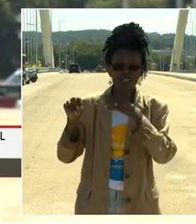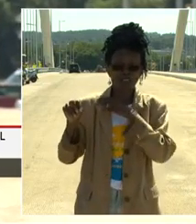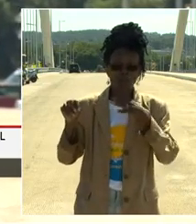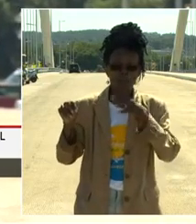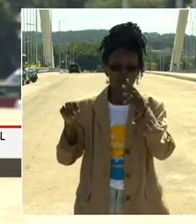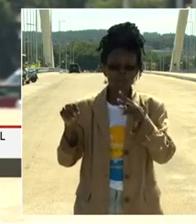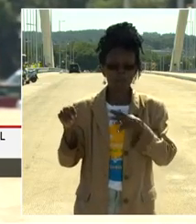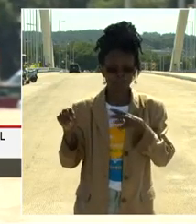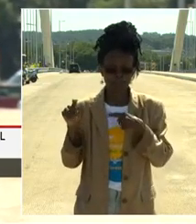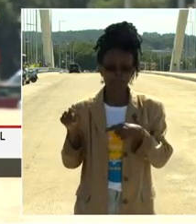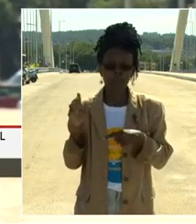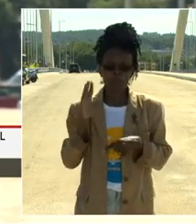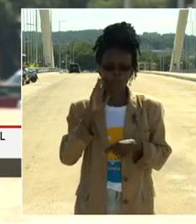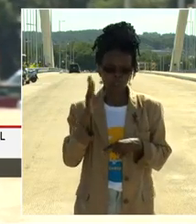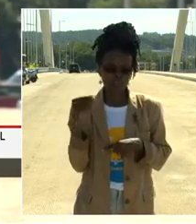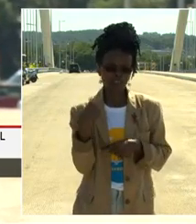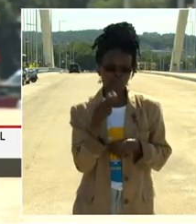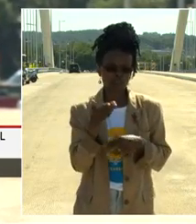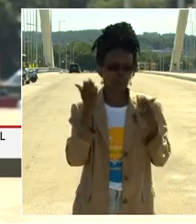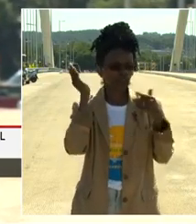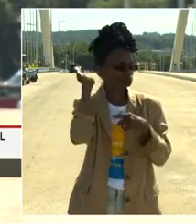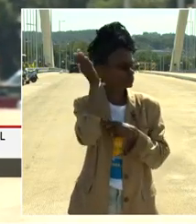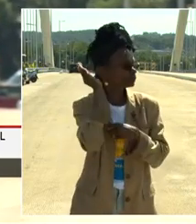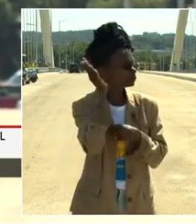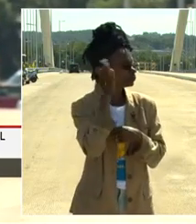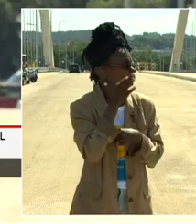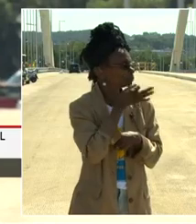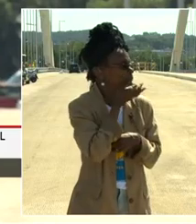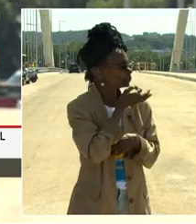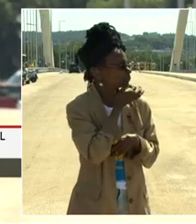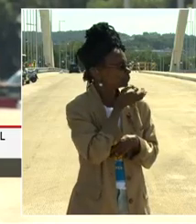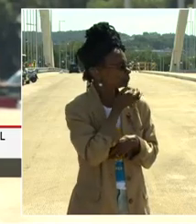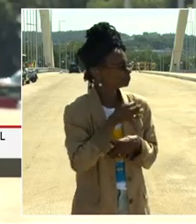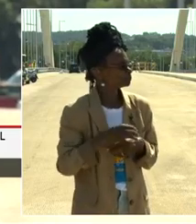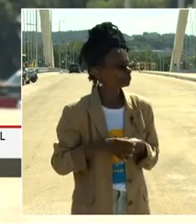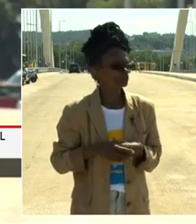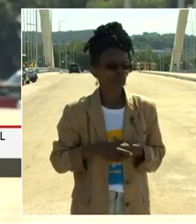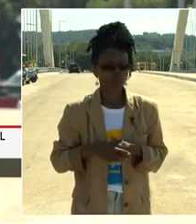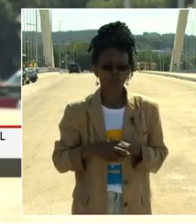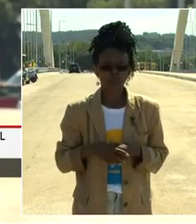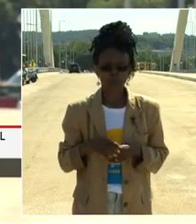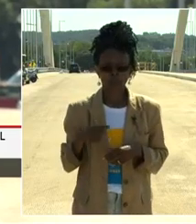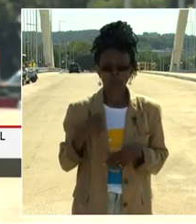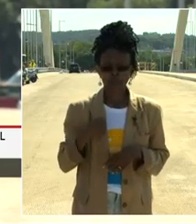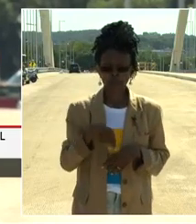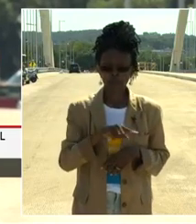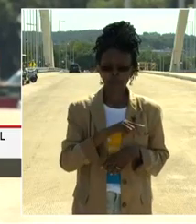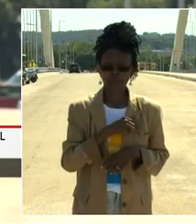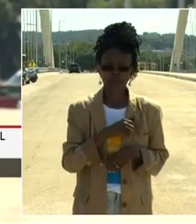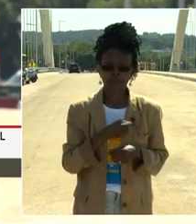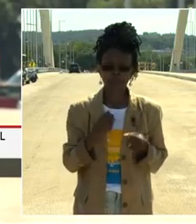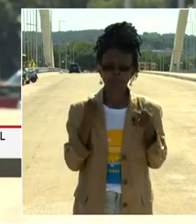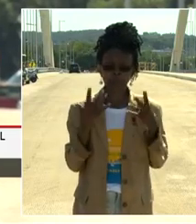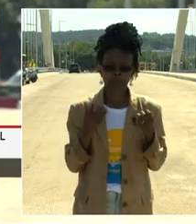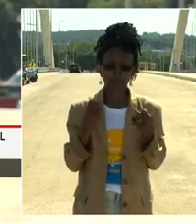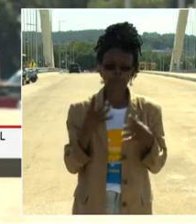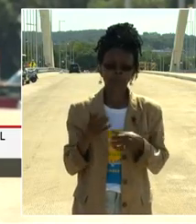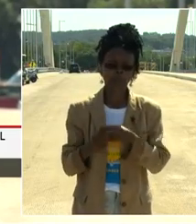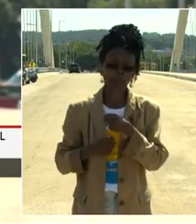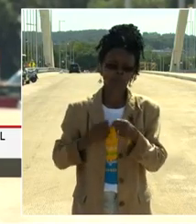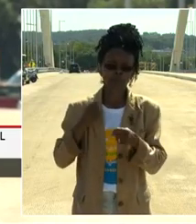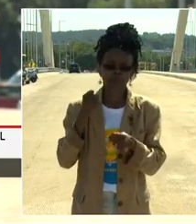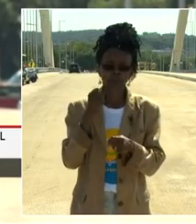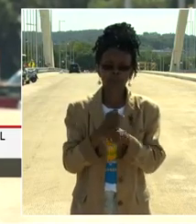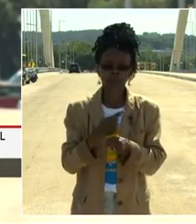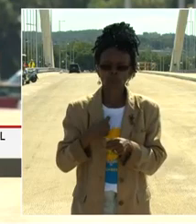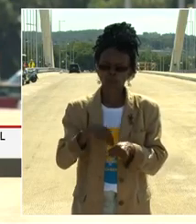partnership that we've experienced from a federal and local level, but for us, also many years of district